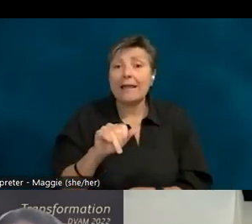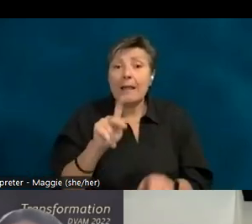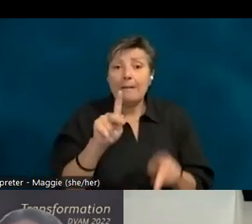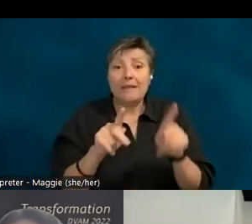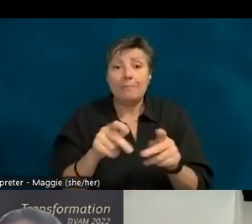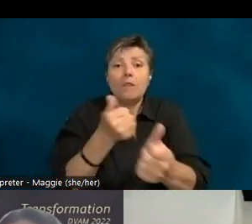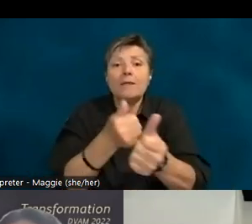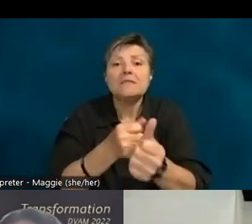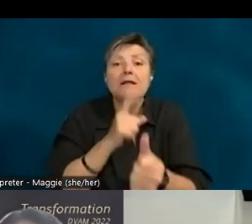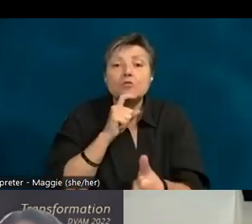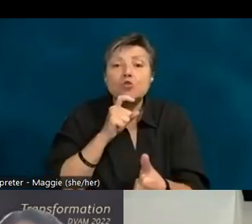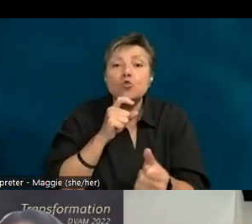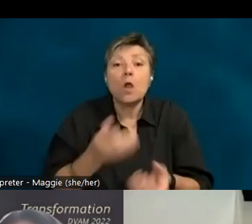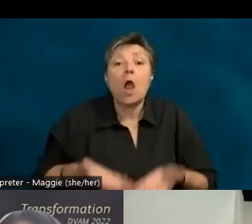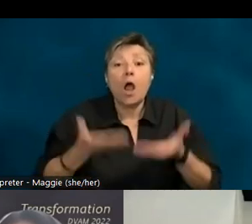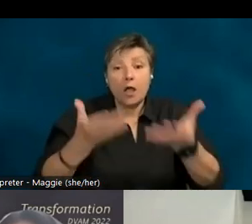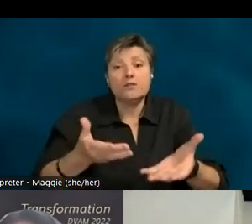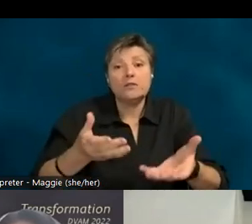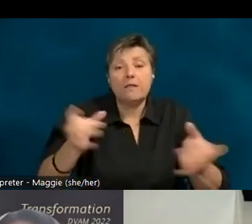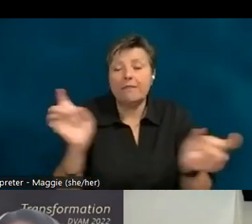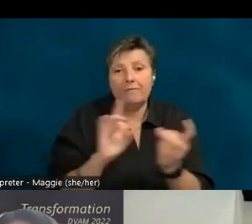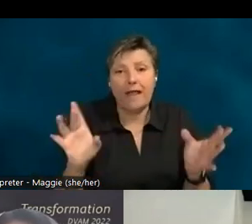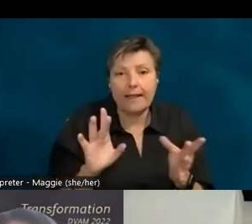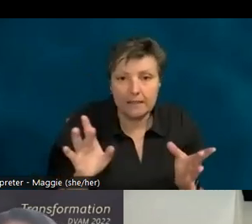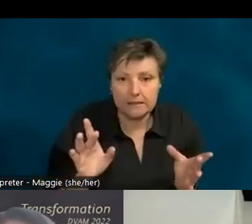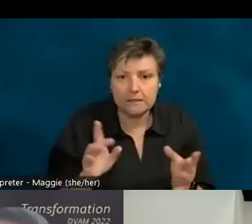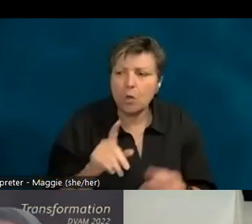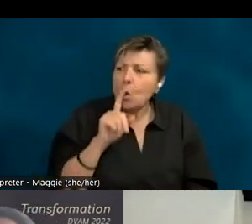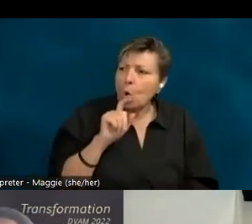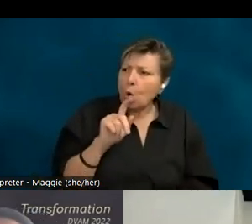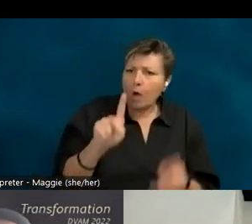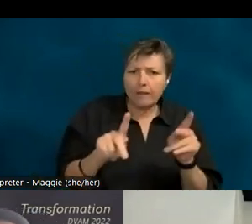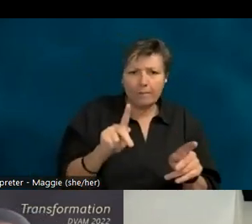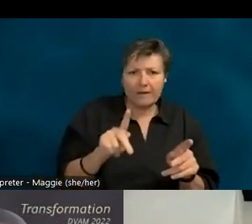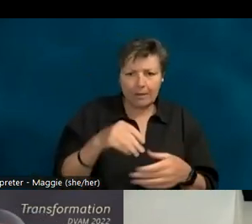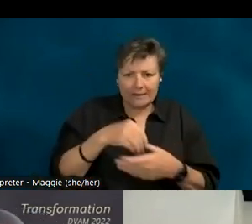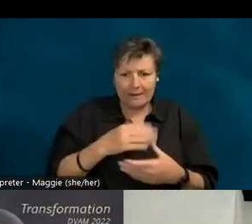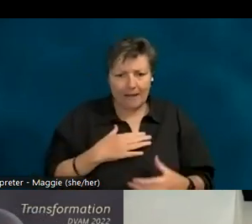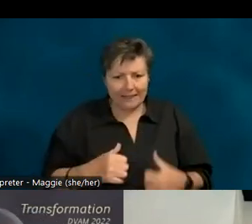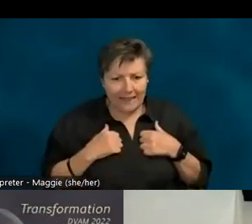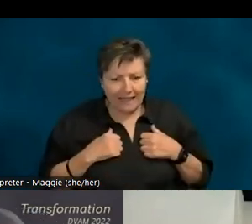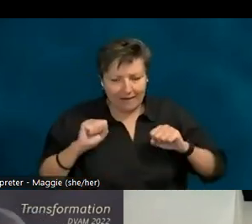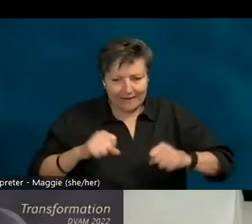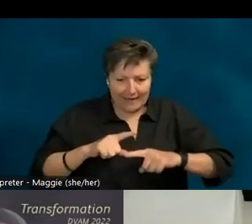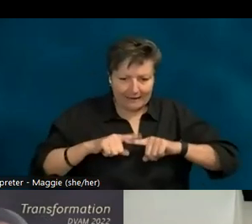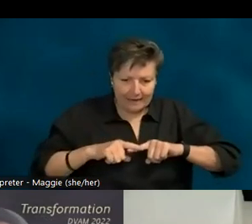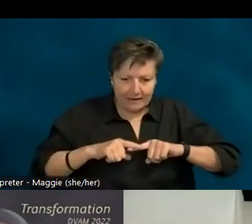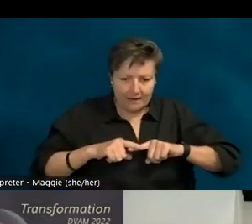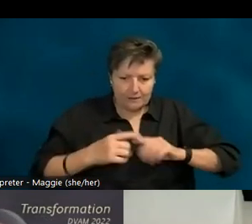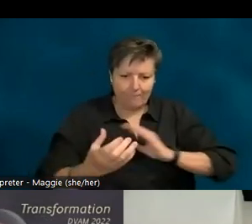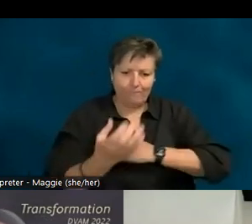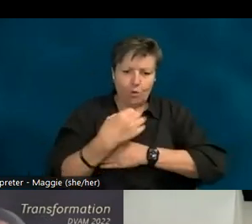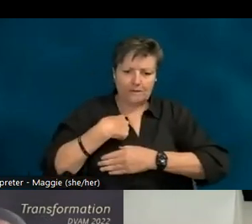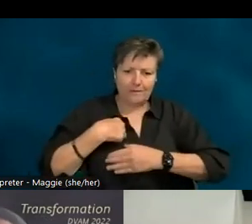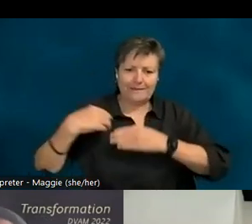also think about, who are the folks that are in my life that I can count on to hold me accountable in these kinds of